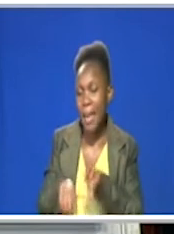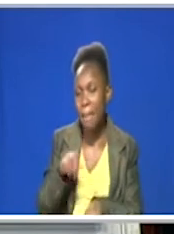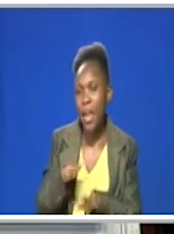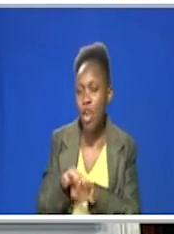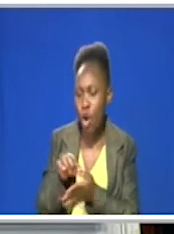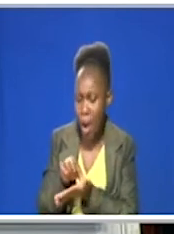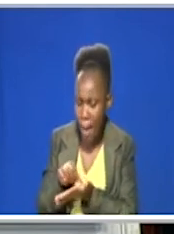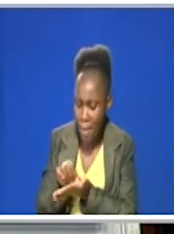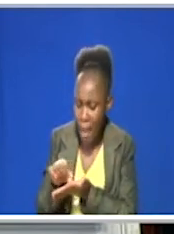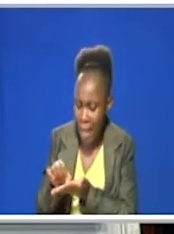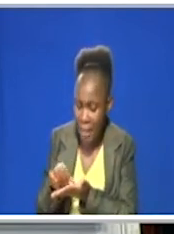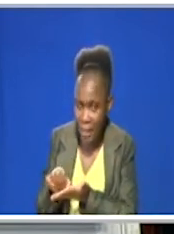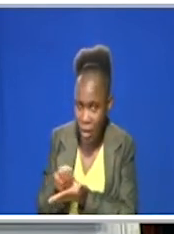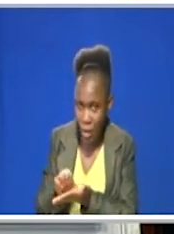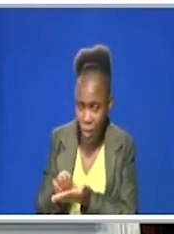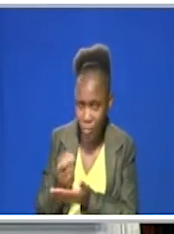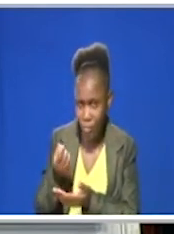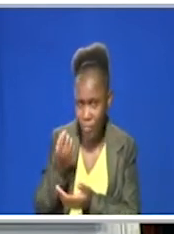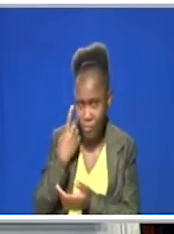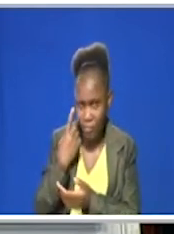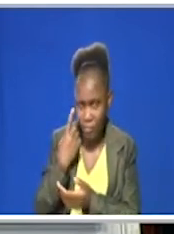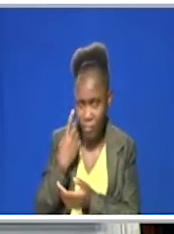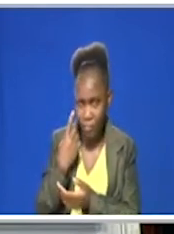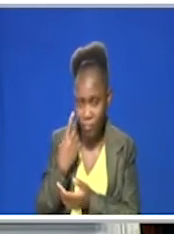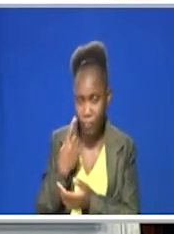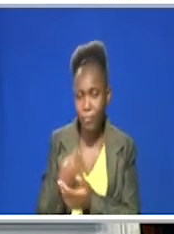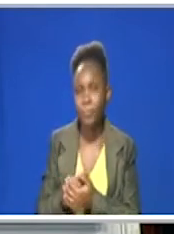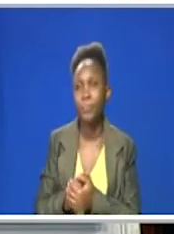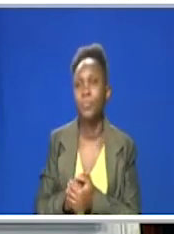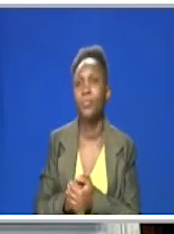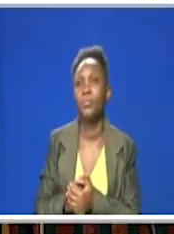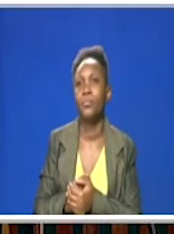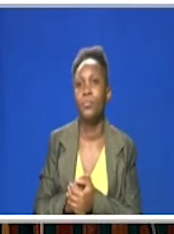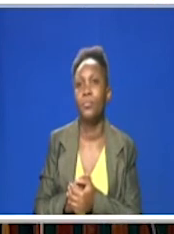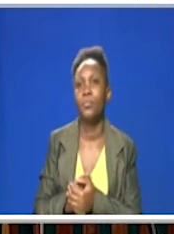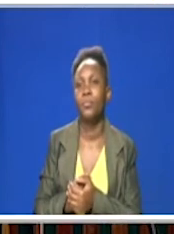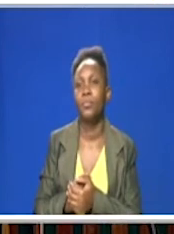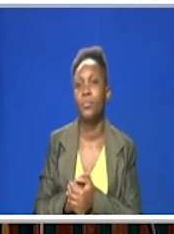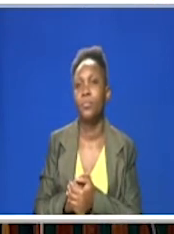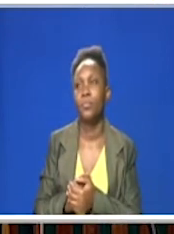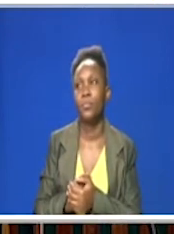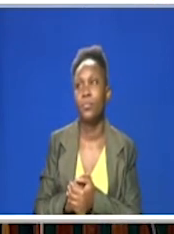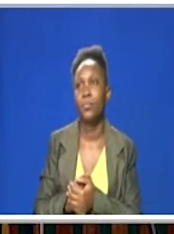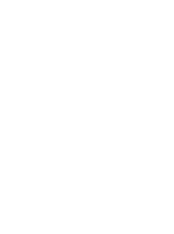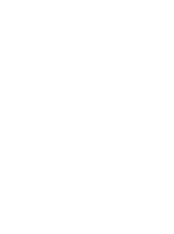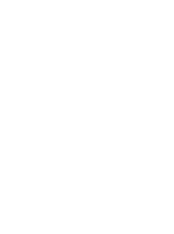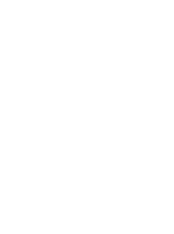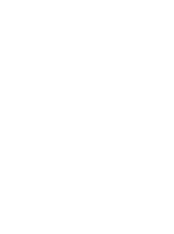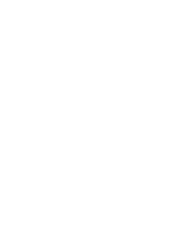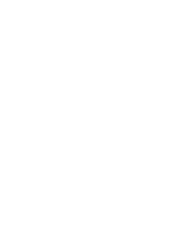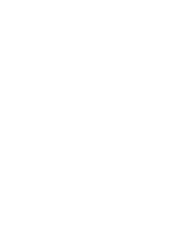the narrower the membrane, then the faster the rate of diffusion.